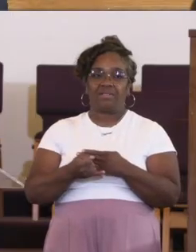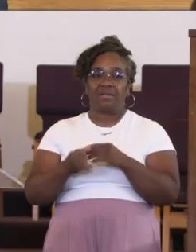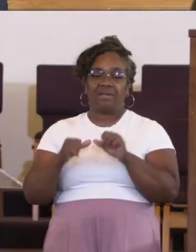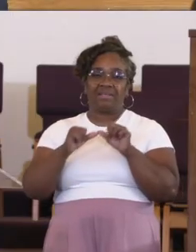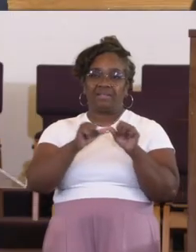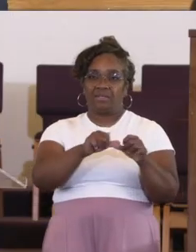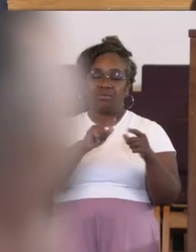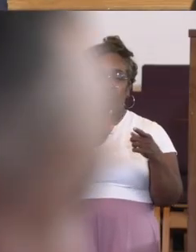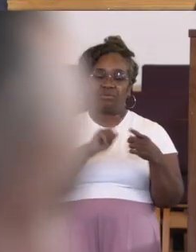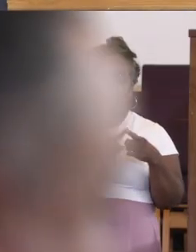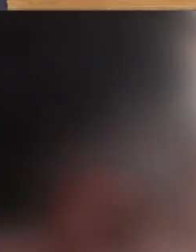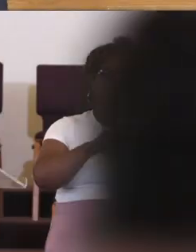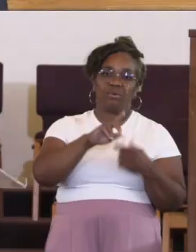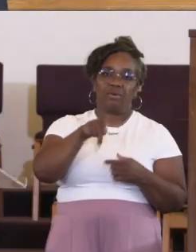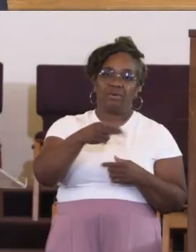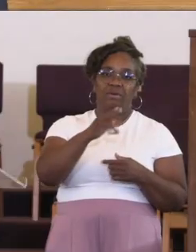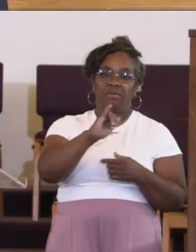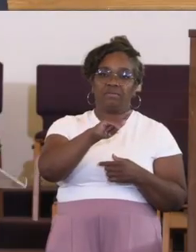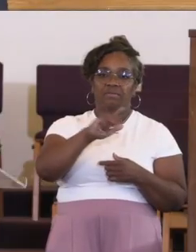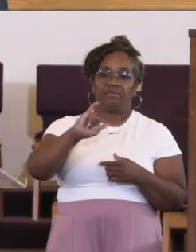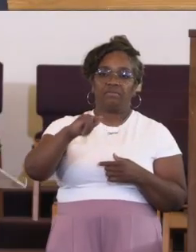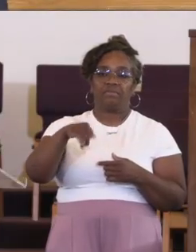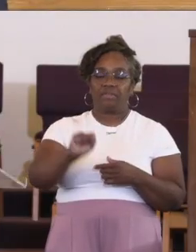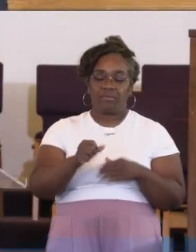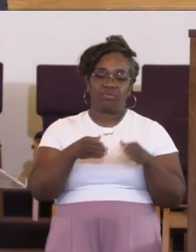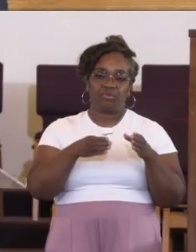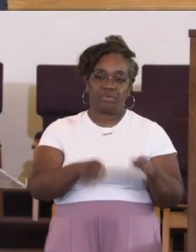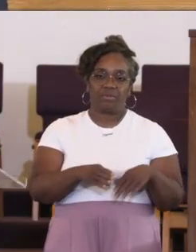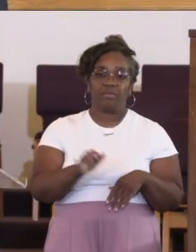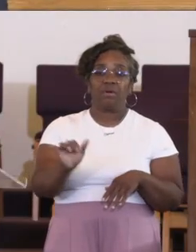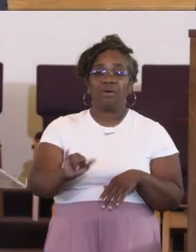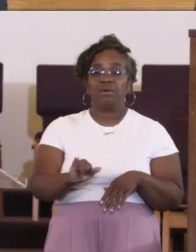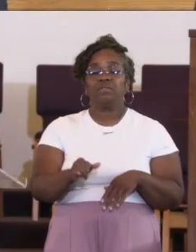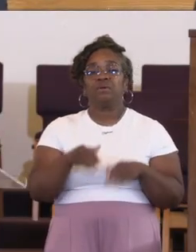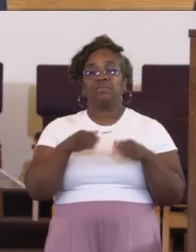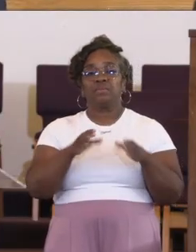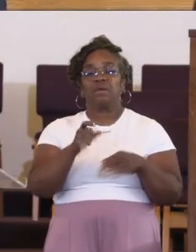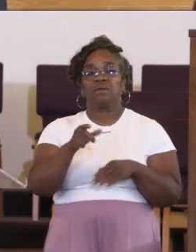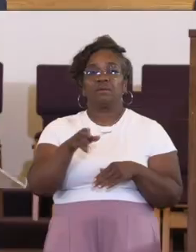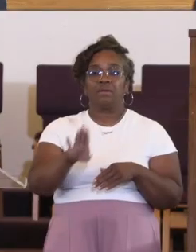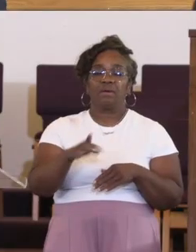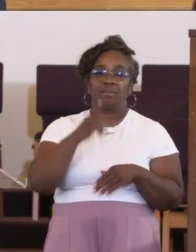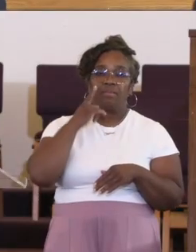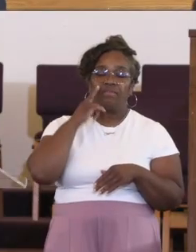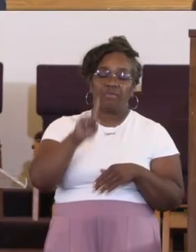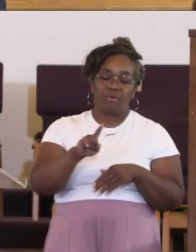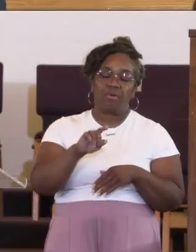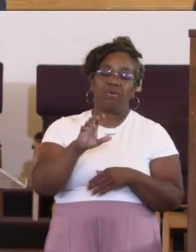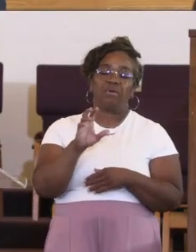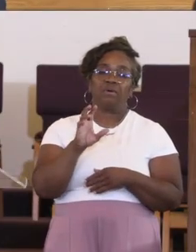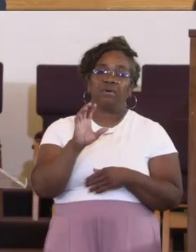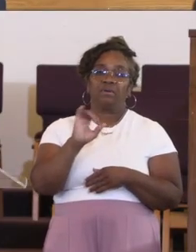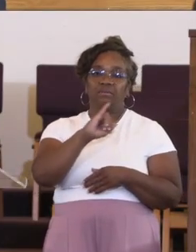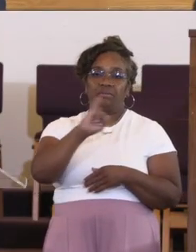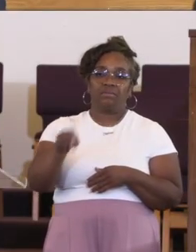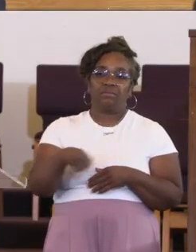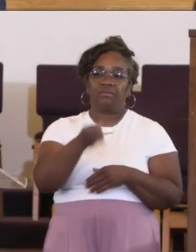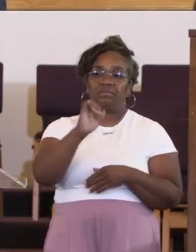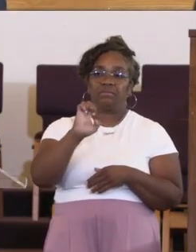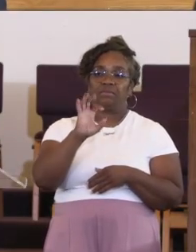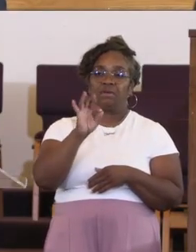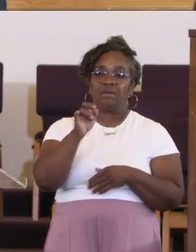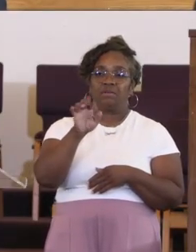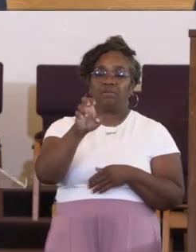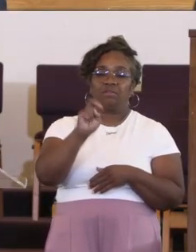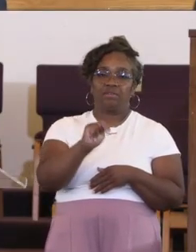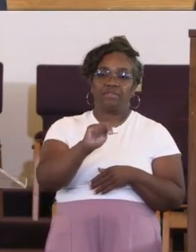Street? Also, is there a black club or association for the neighborhood of the Jefferson Chalmers on the block of Phillips Street? Okay, let's start with the